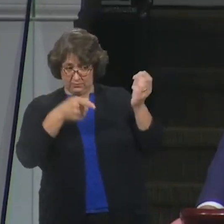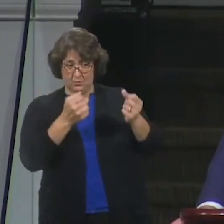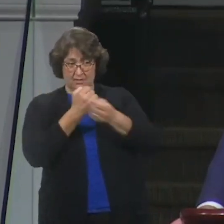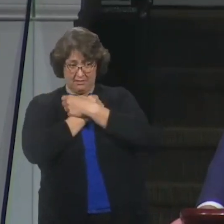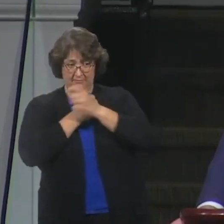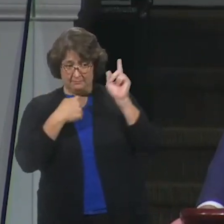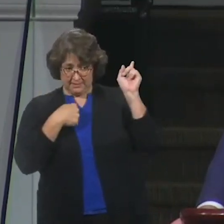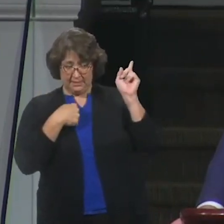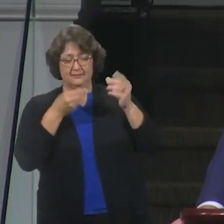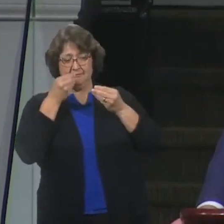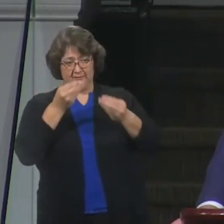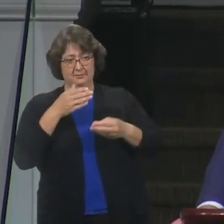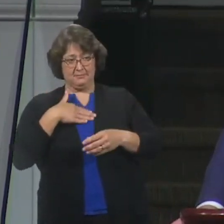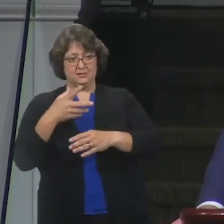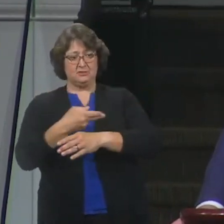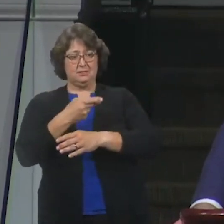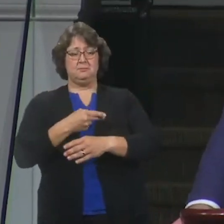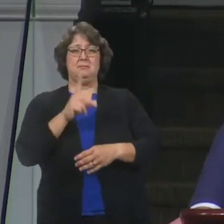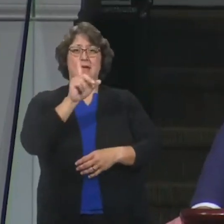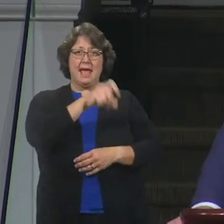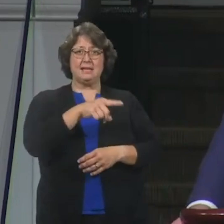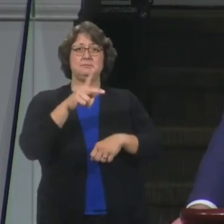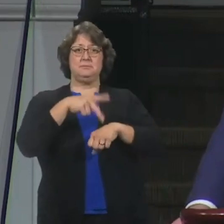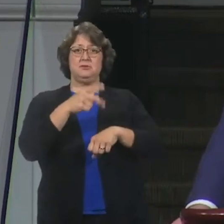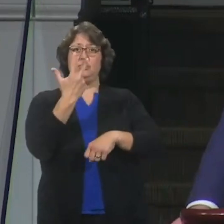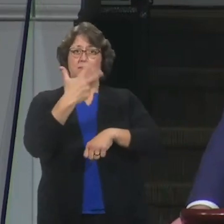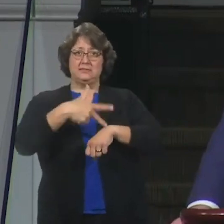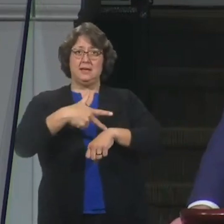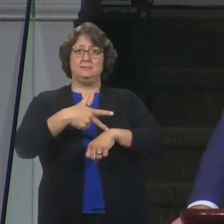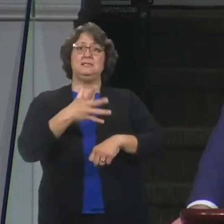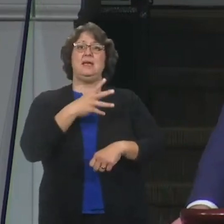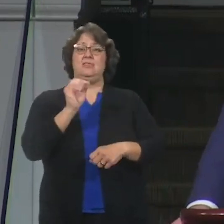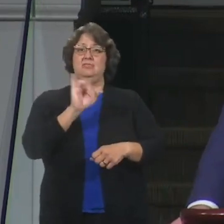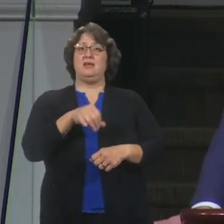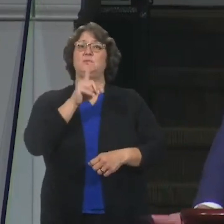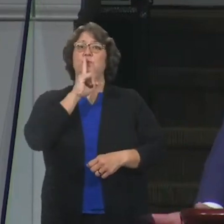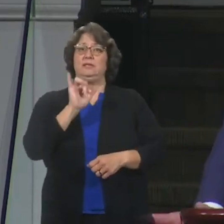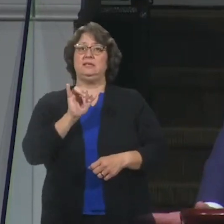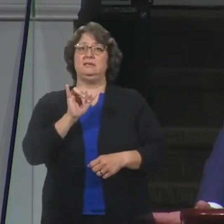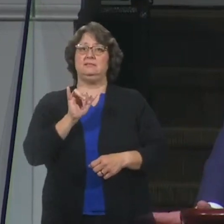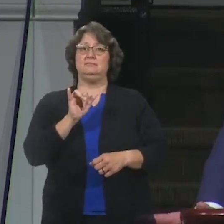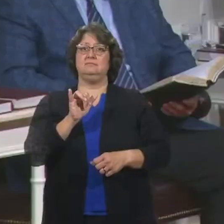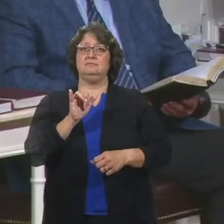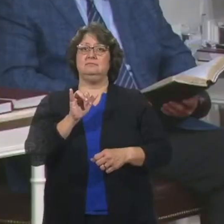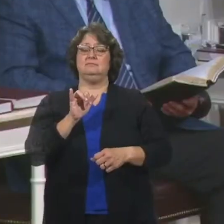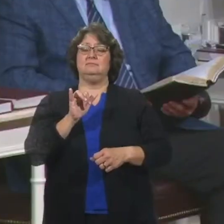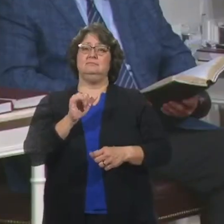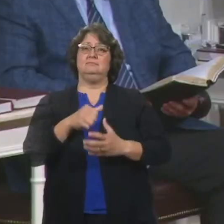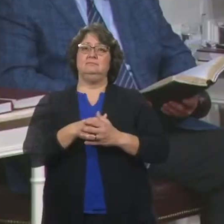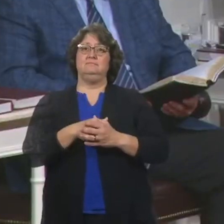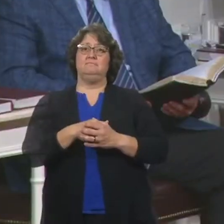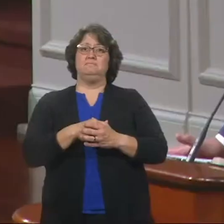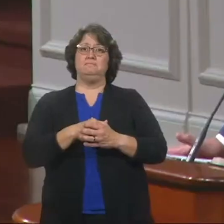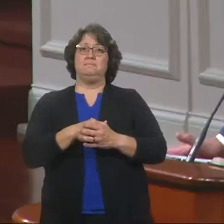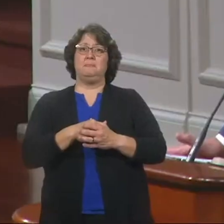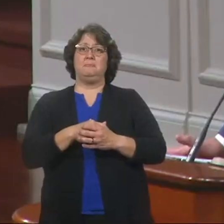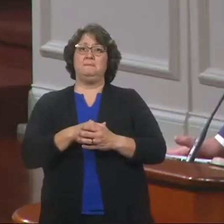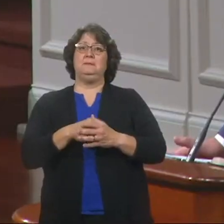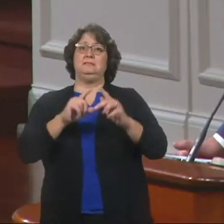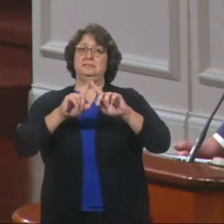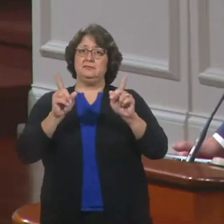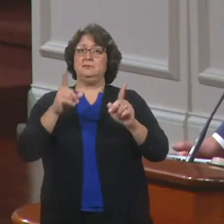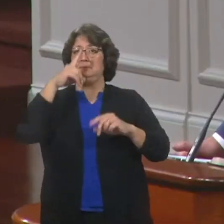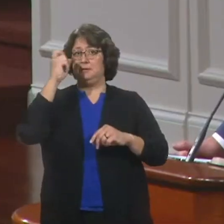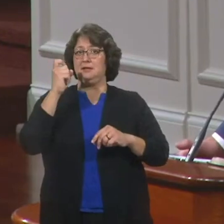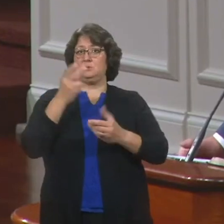sheep. You ask him three times. And because that's really that really makes the difference. You know, holy standards